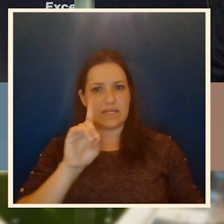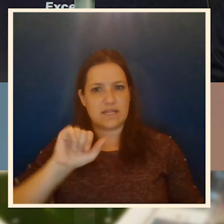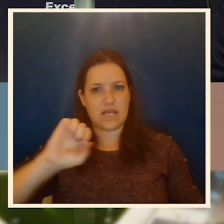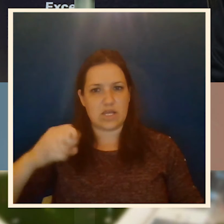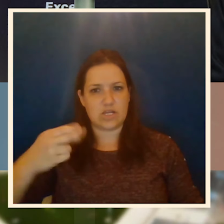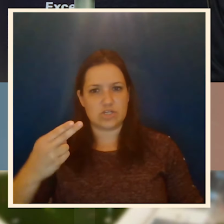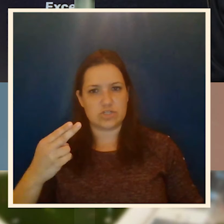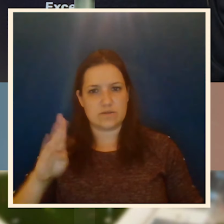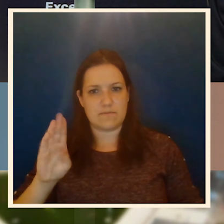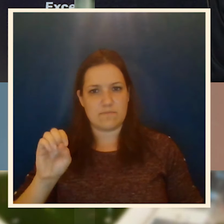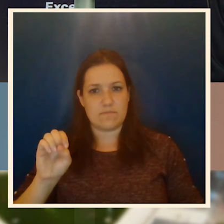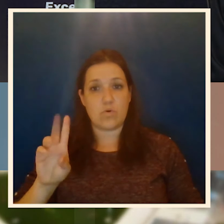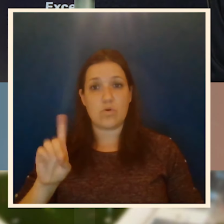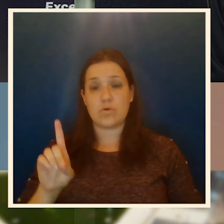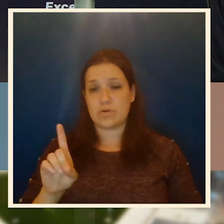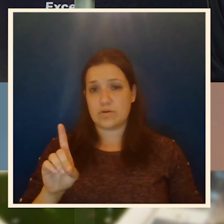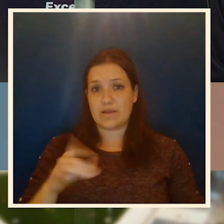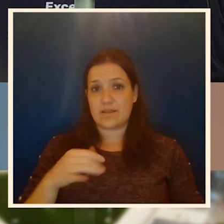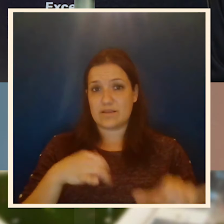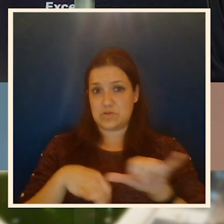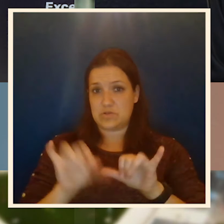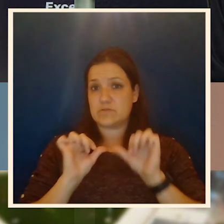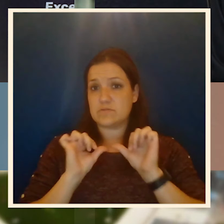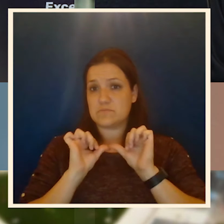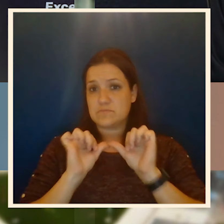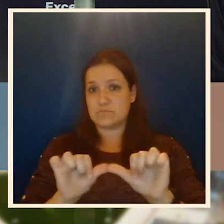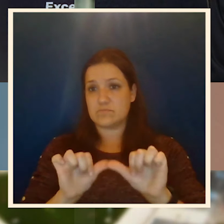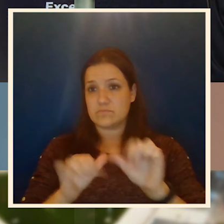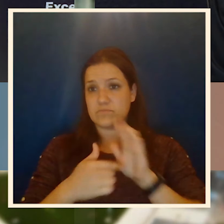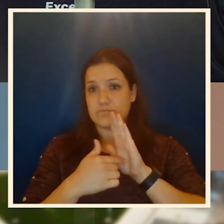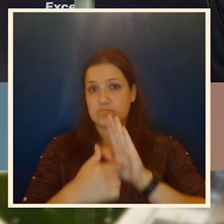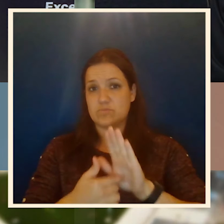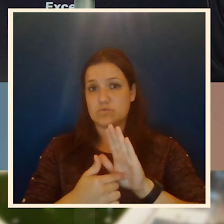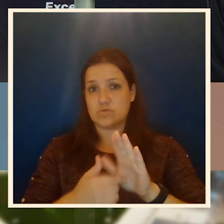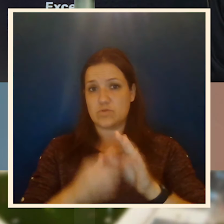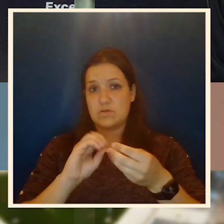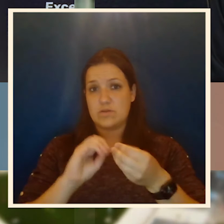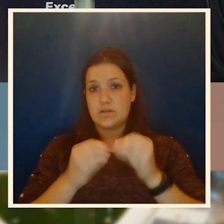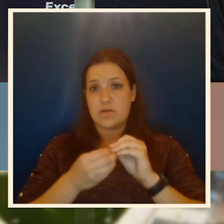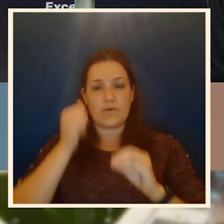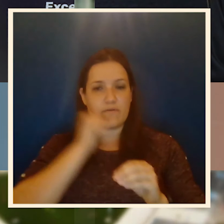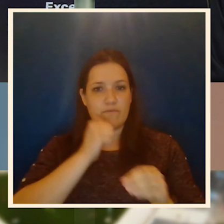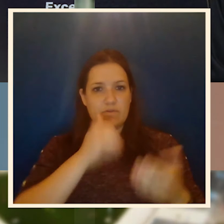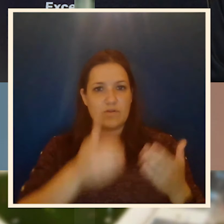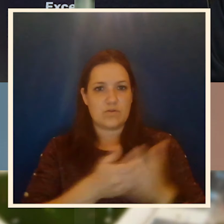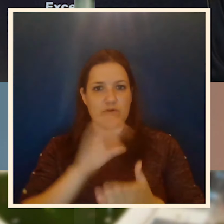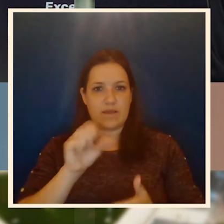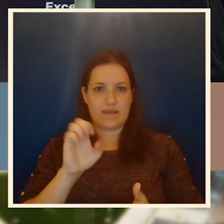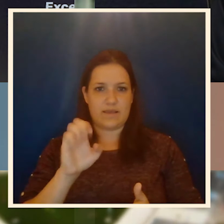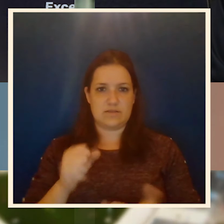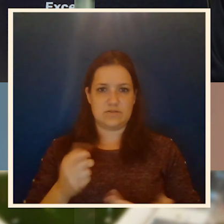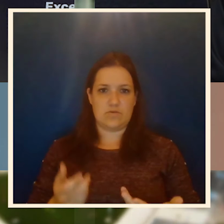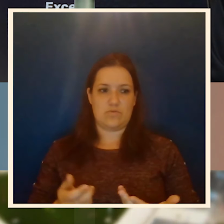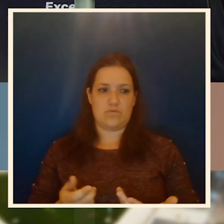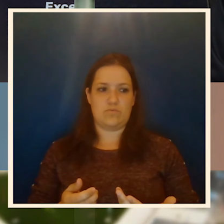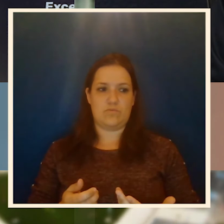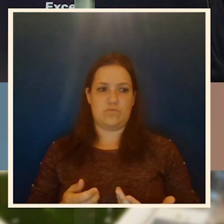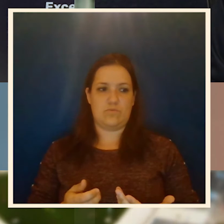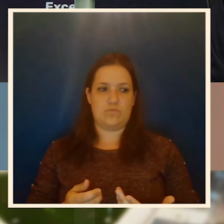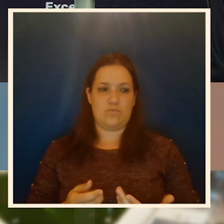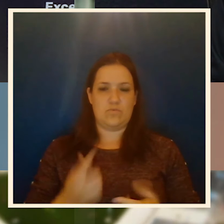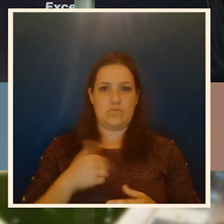county is continuing to publish its daily dashboard, and they are still continuing to